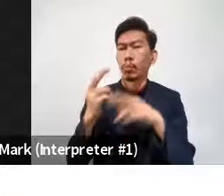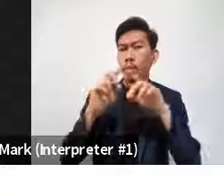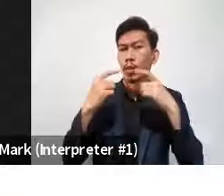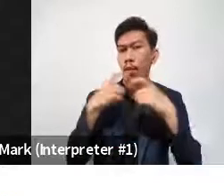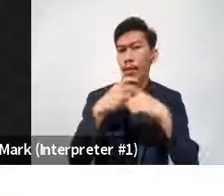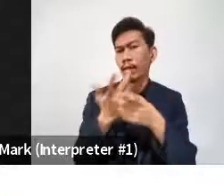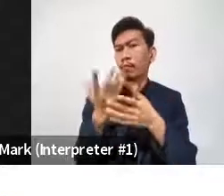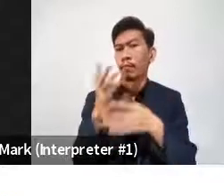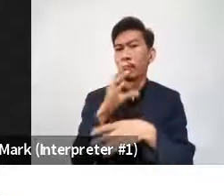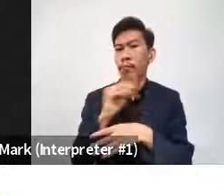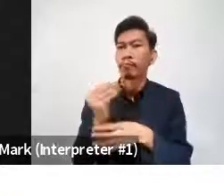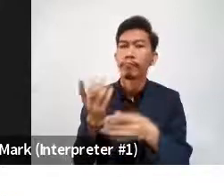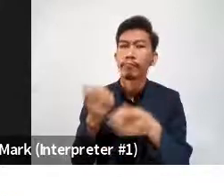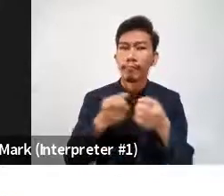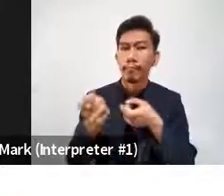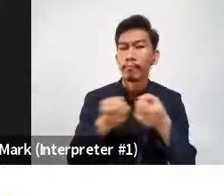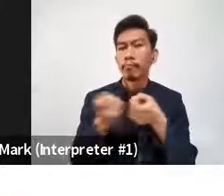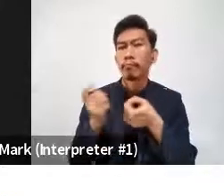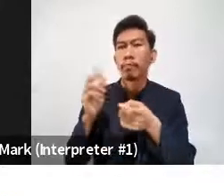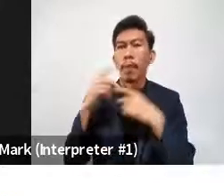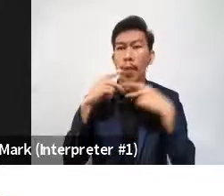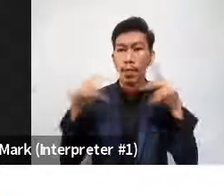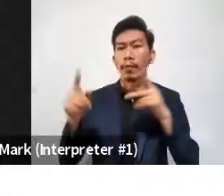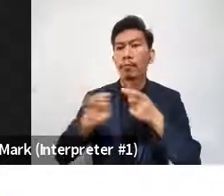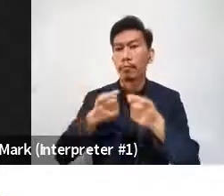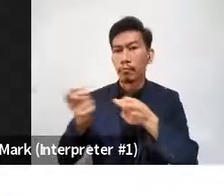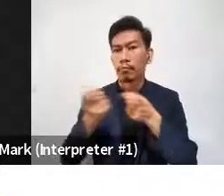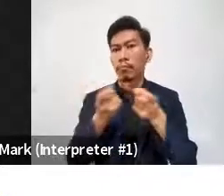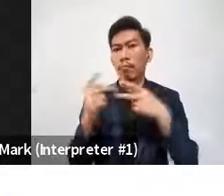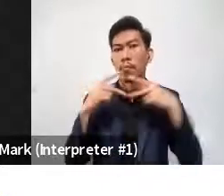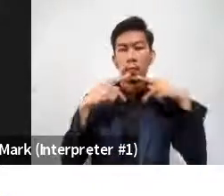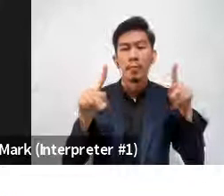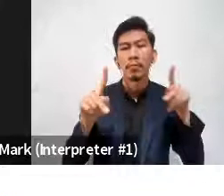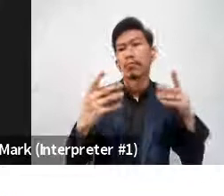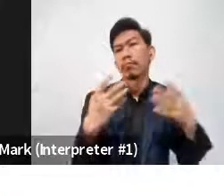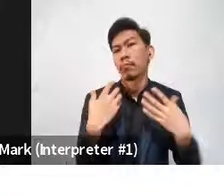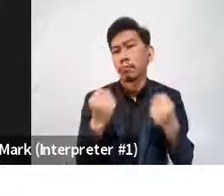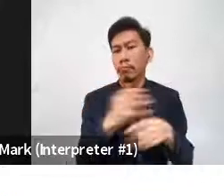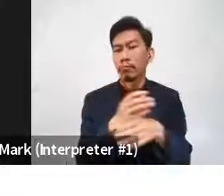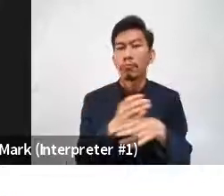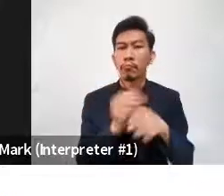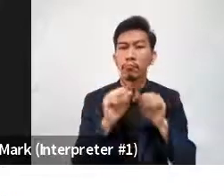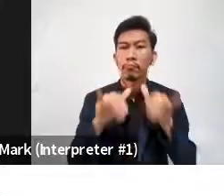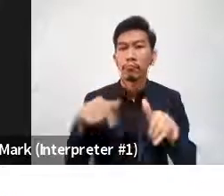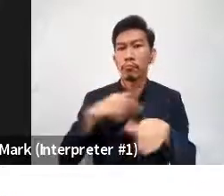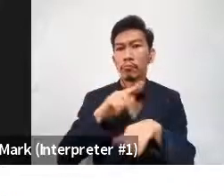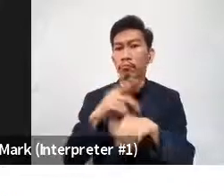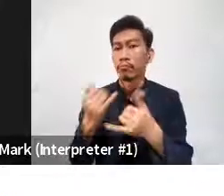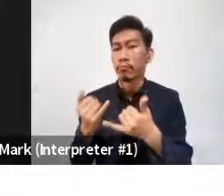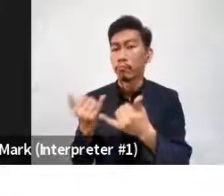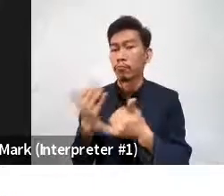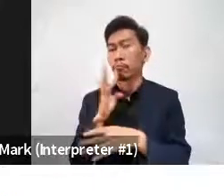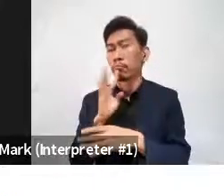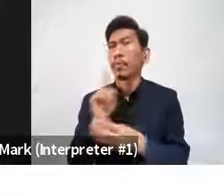governance, or public governance, and public healthcare system in the country. Here I speak of problems